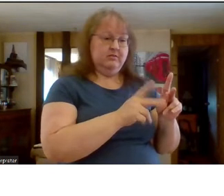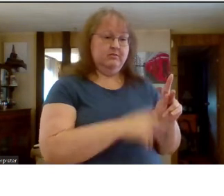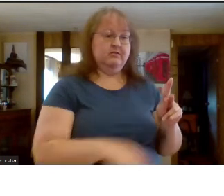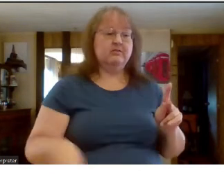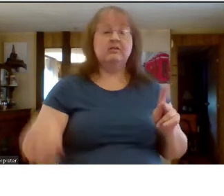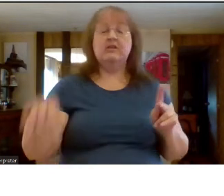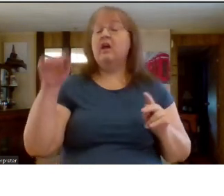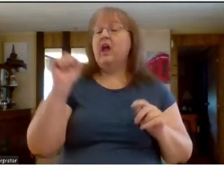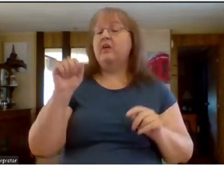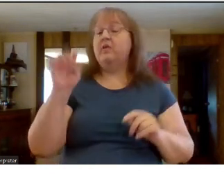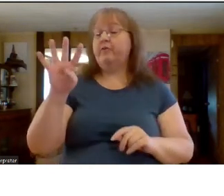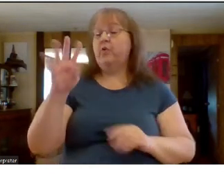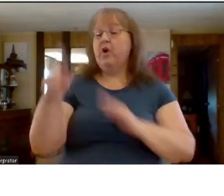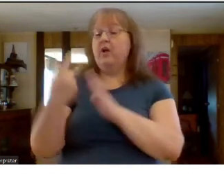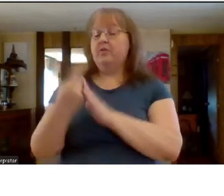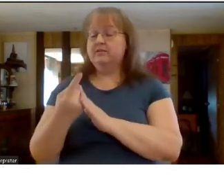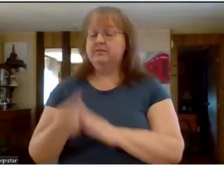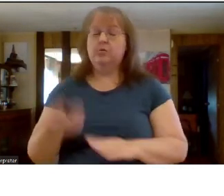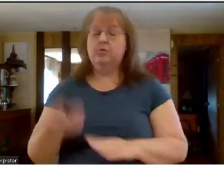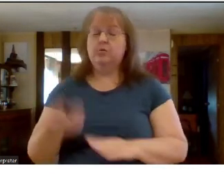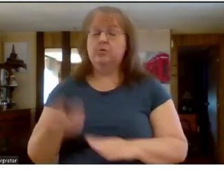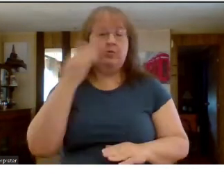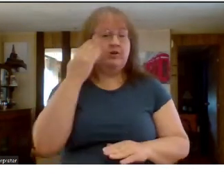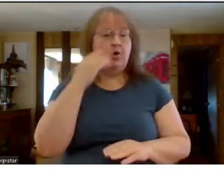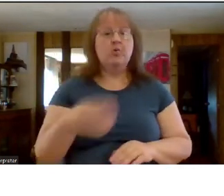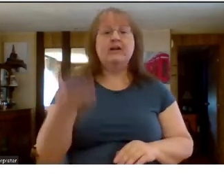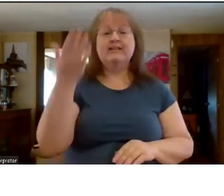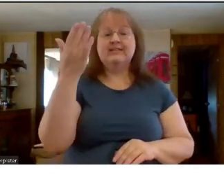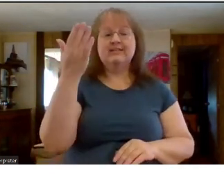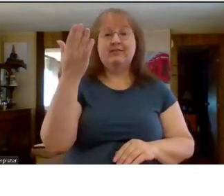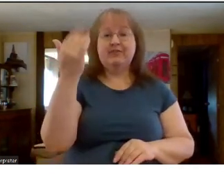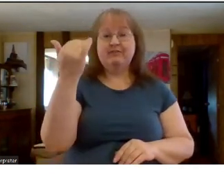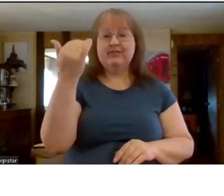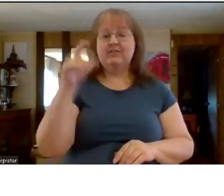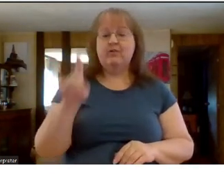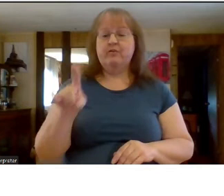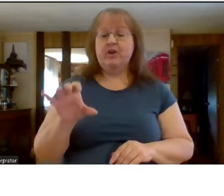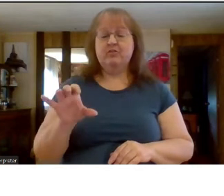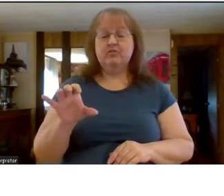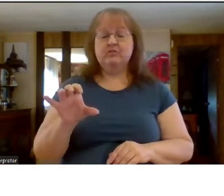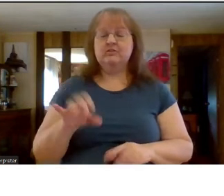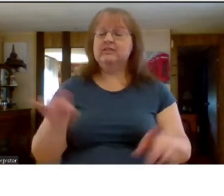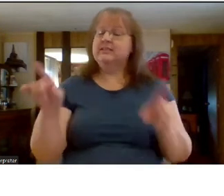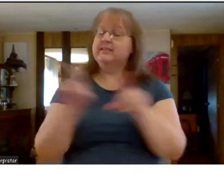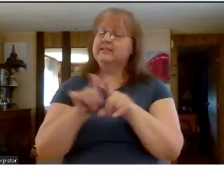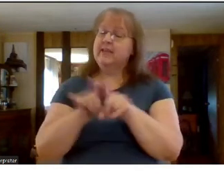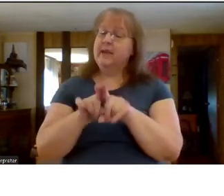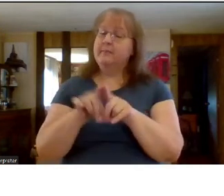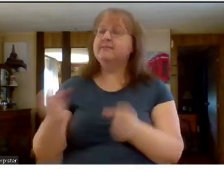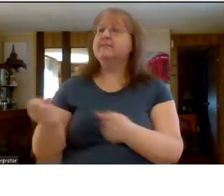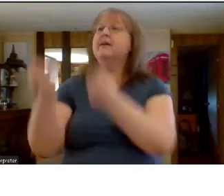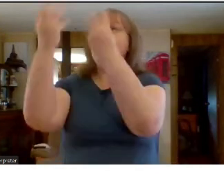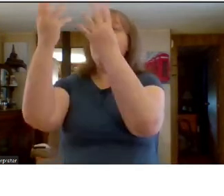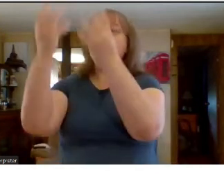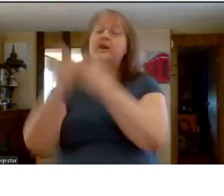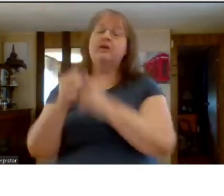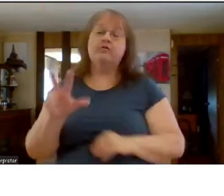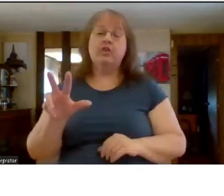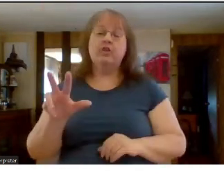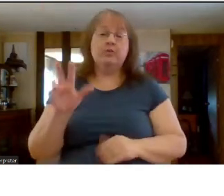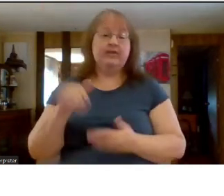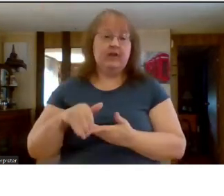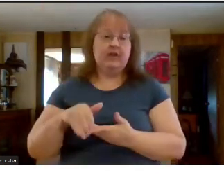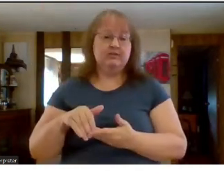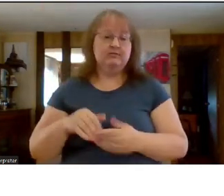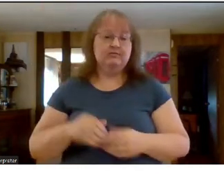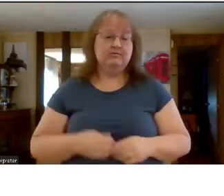hours. 15 out of 100 automatically, because it's a percent. Percents are always out of 100. Is the same